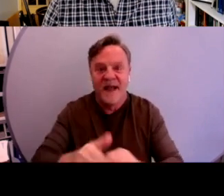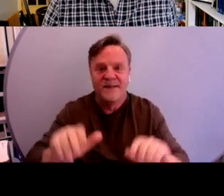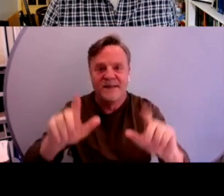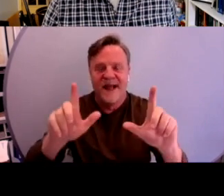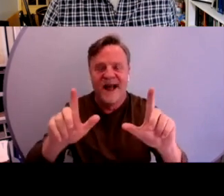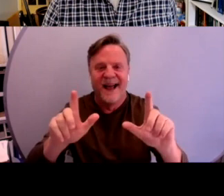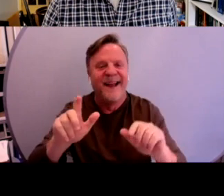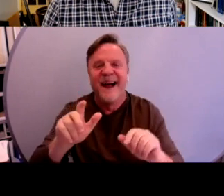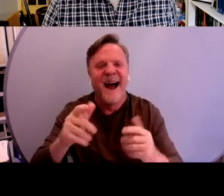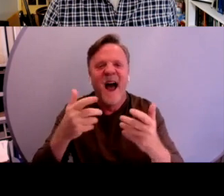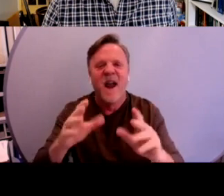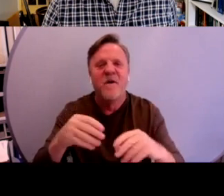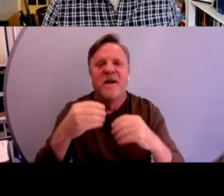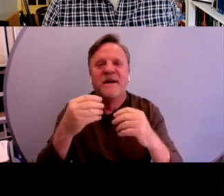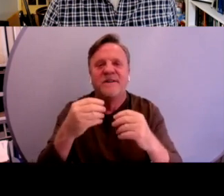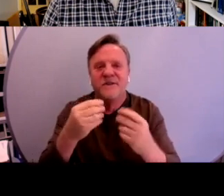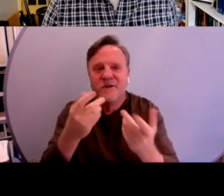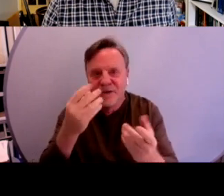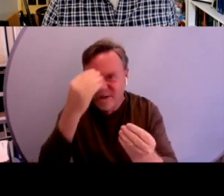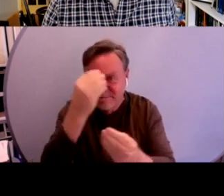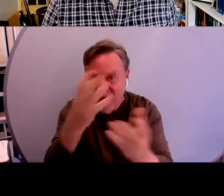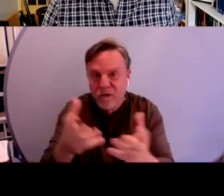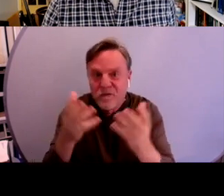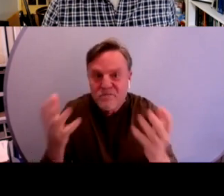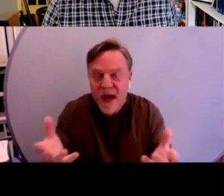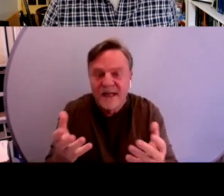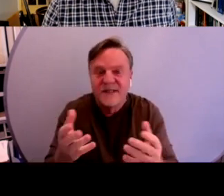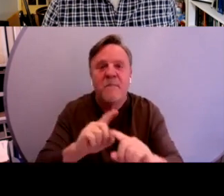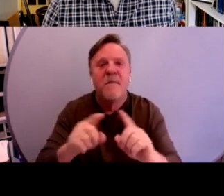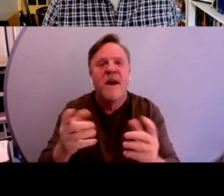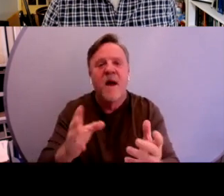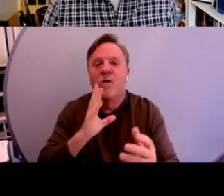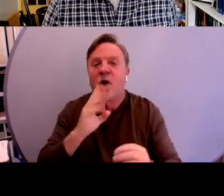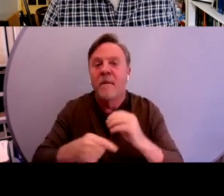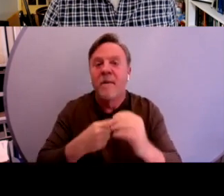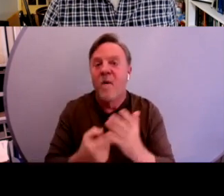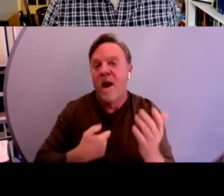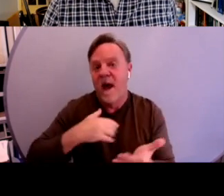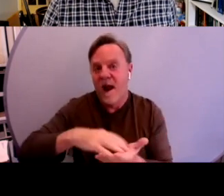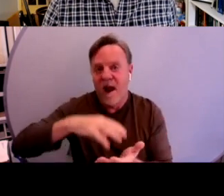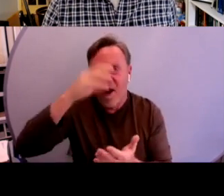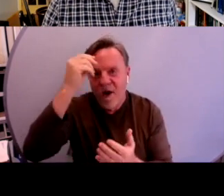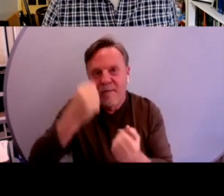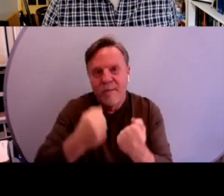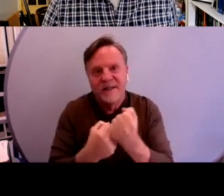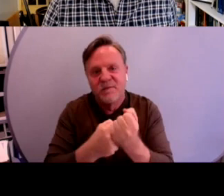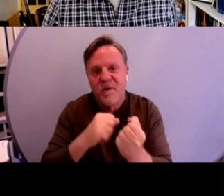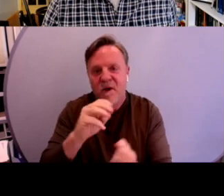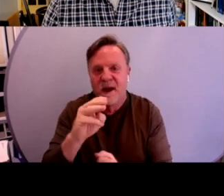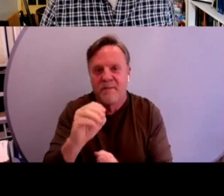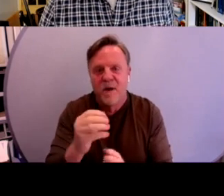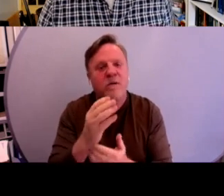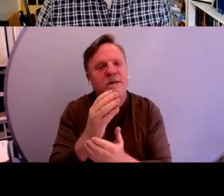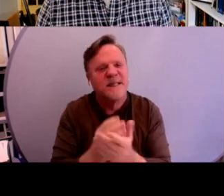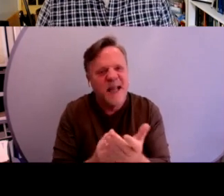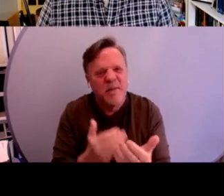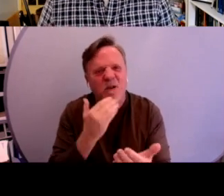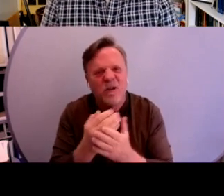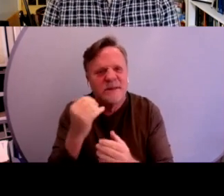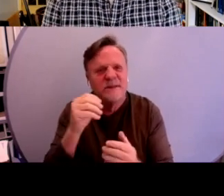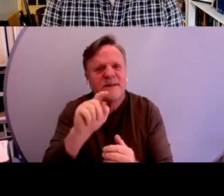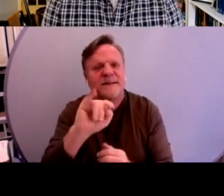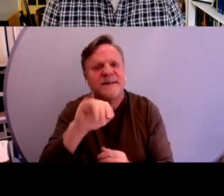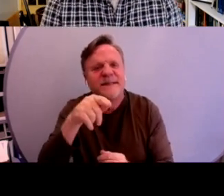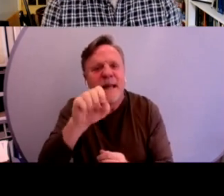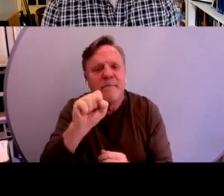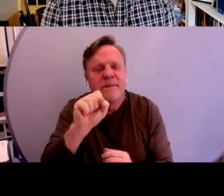to give too many spoilers, but I am going to talk about what I learned by supporting Mo, some of the practical tips on